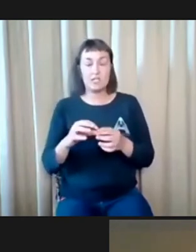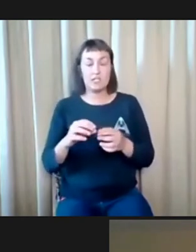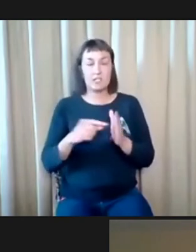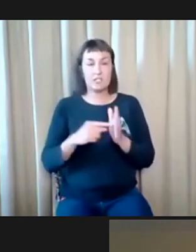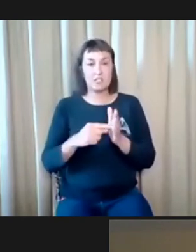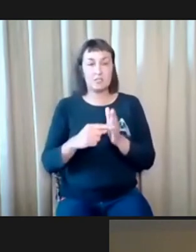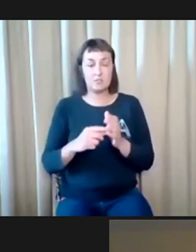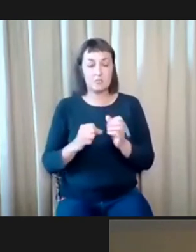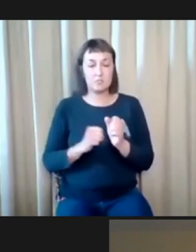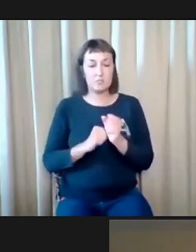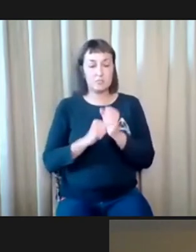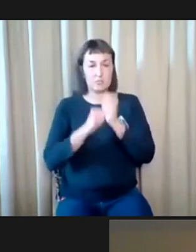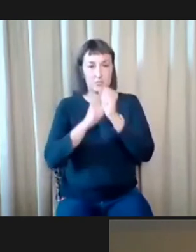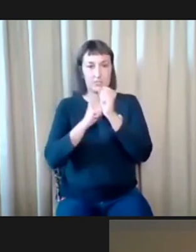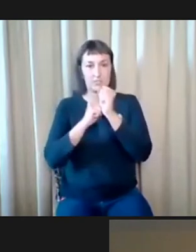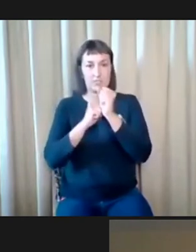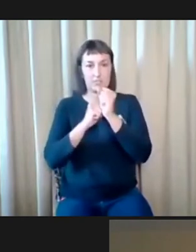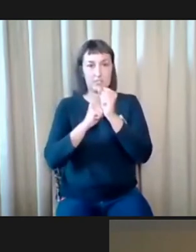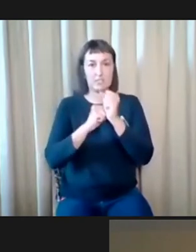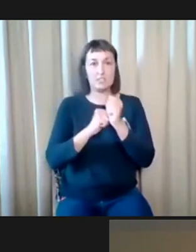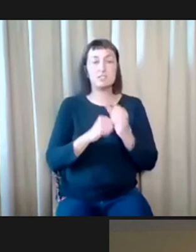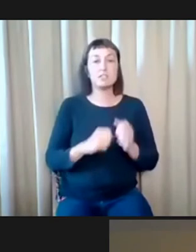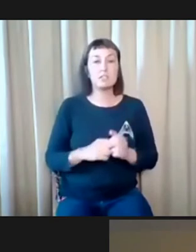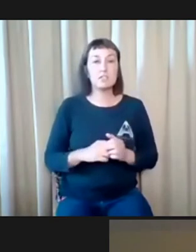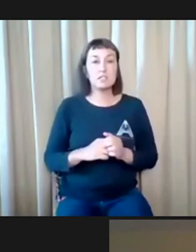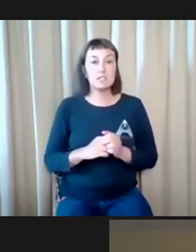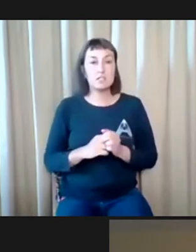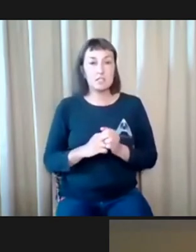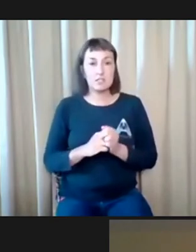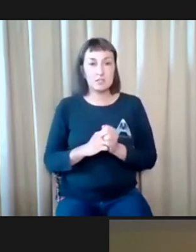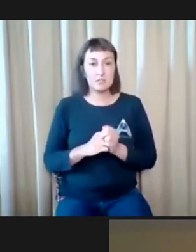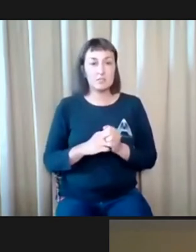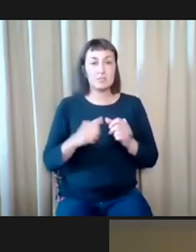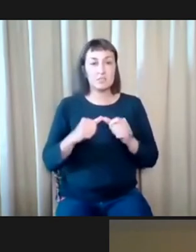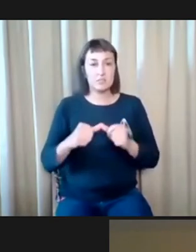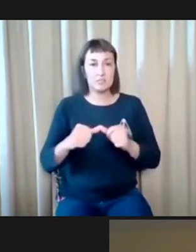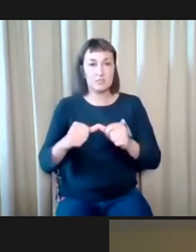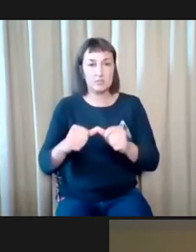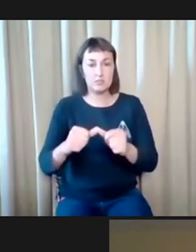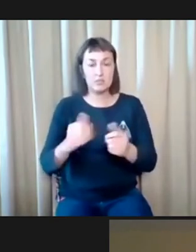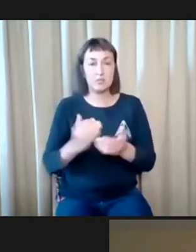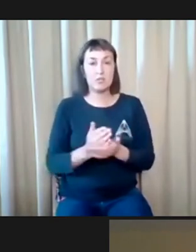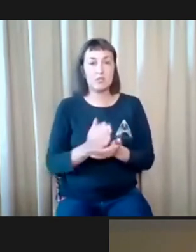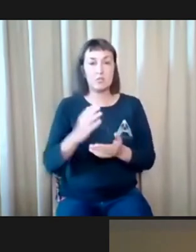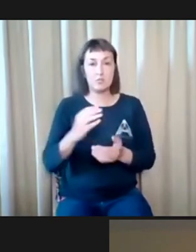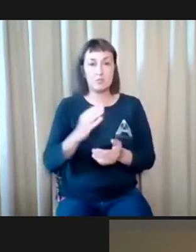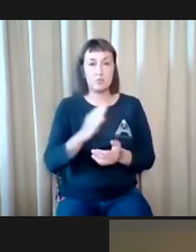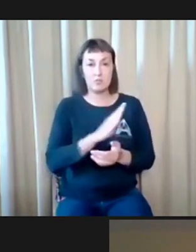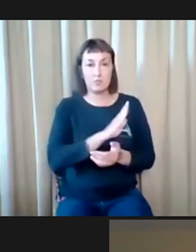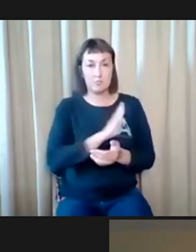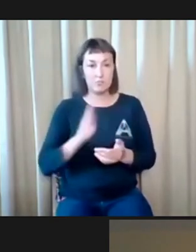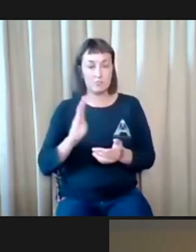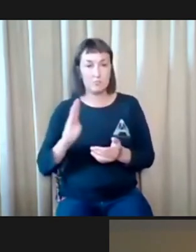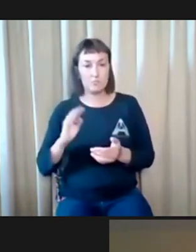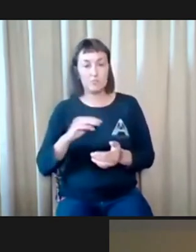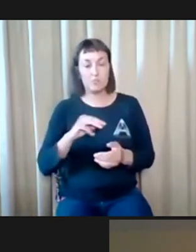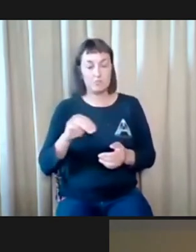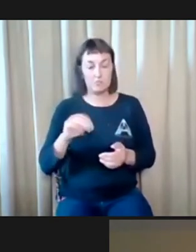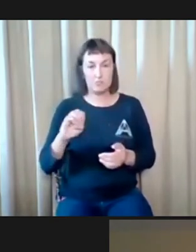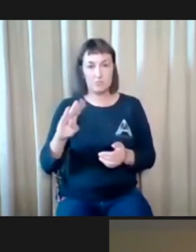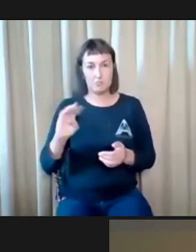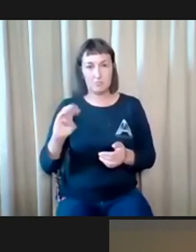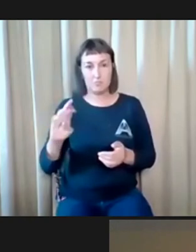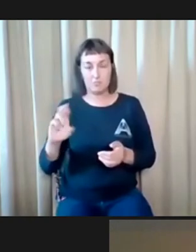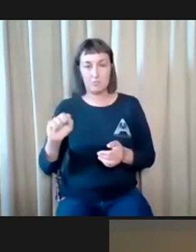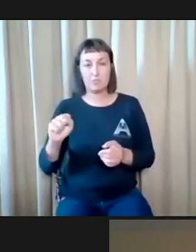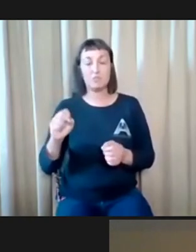environmental conservation. And we continue to bring in new members almost on a weekly basis. We do have an application